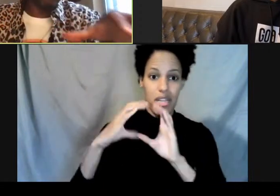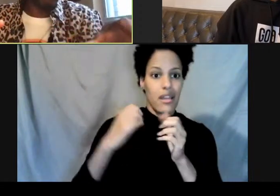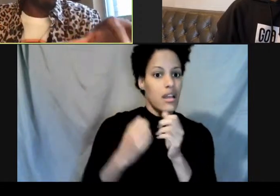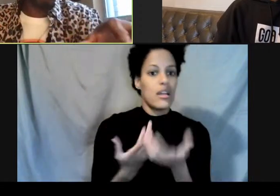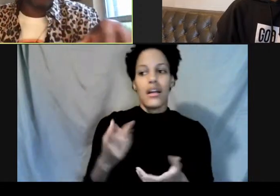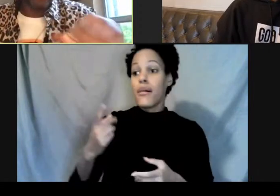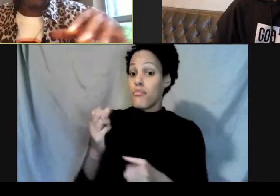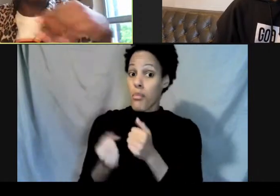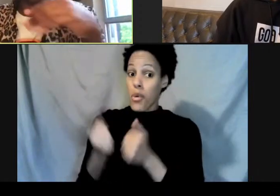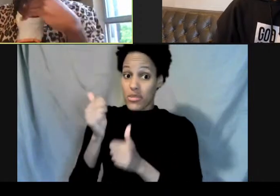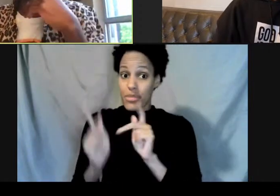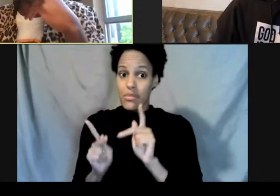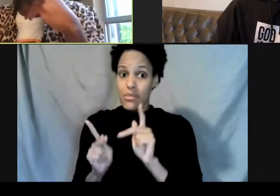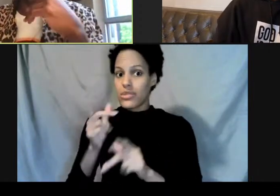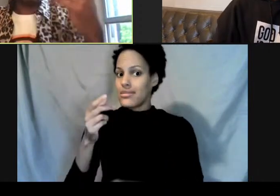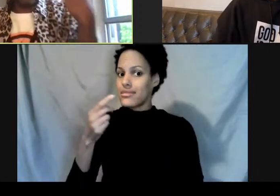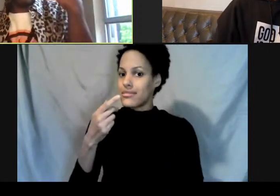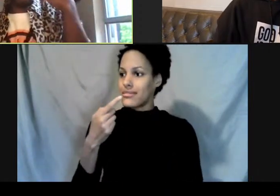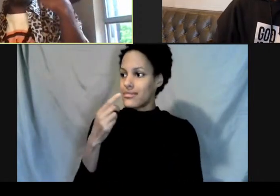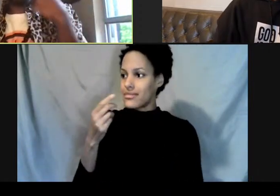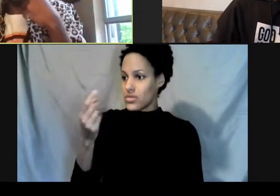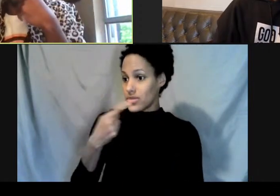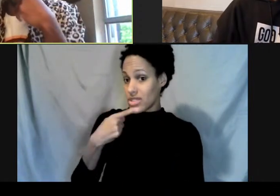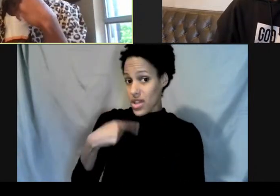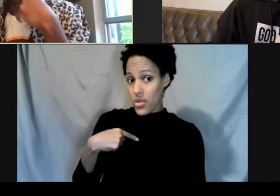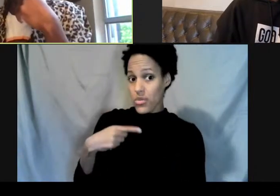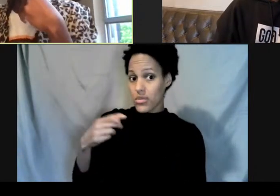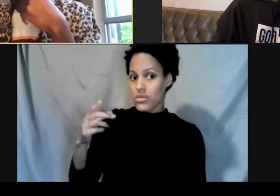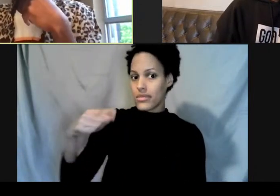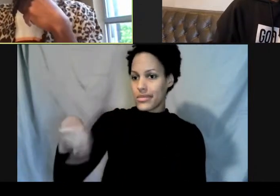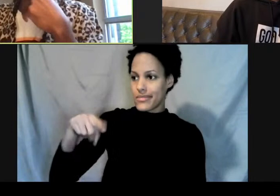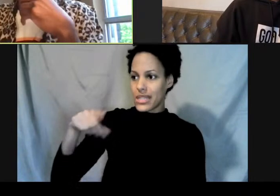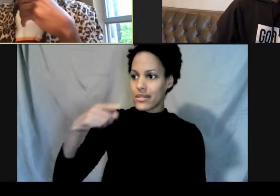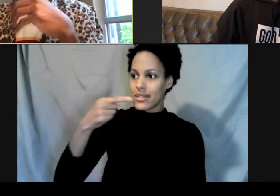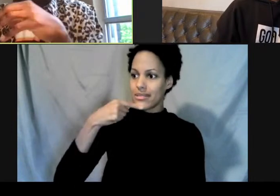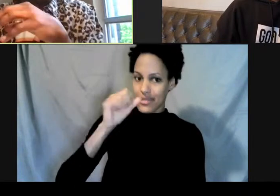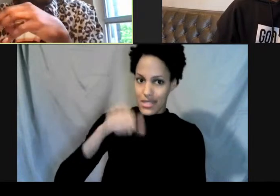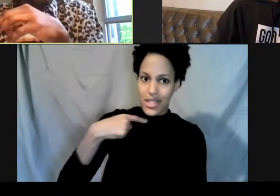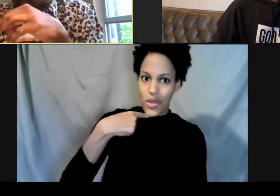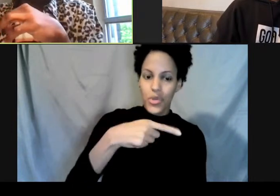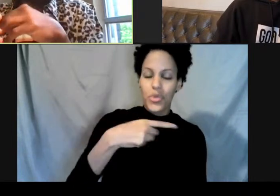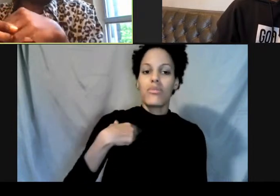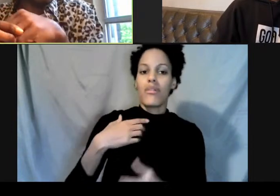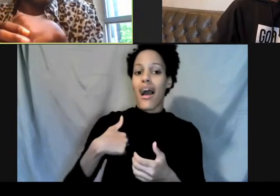learn from, I ask a lot of questions. I carry everything. I